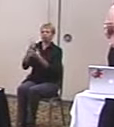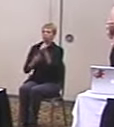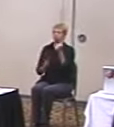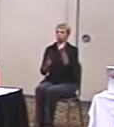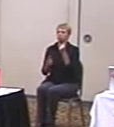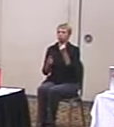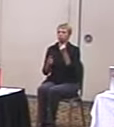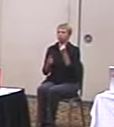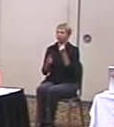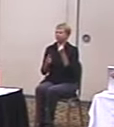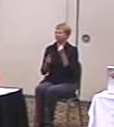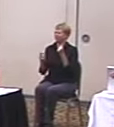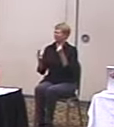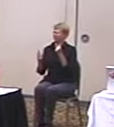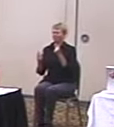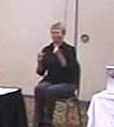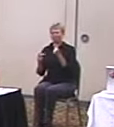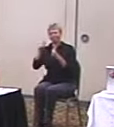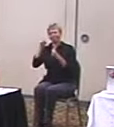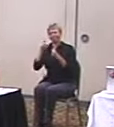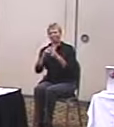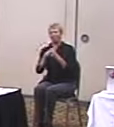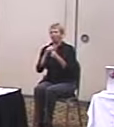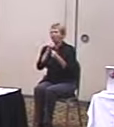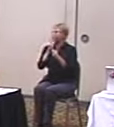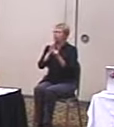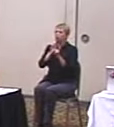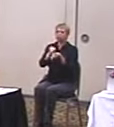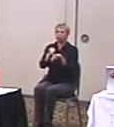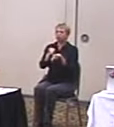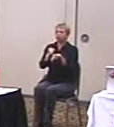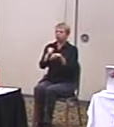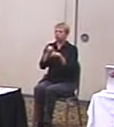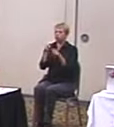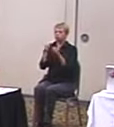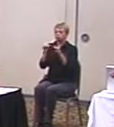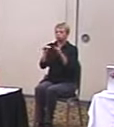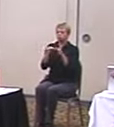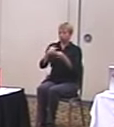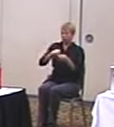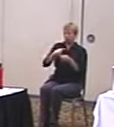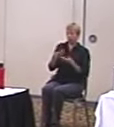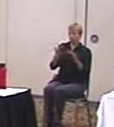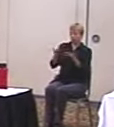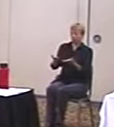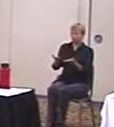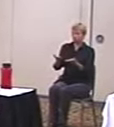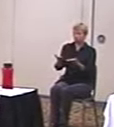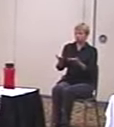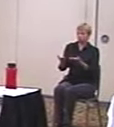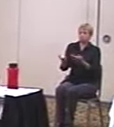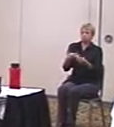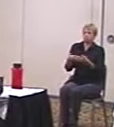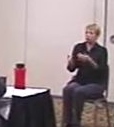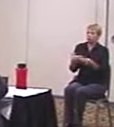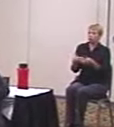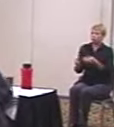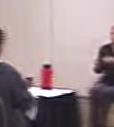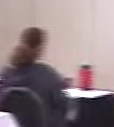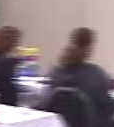She really doesn't respond to directions that I give her in any context.